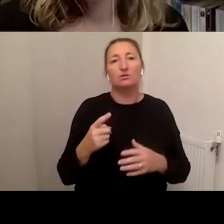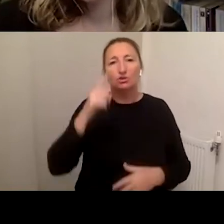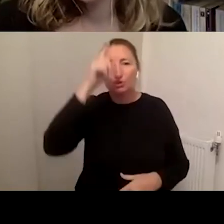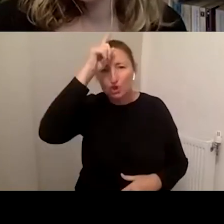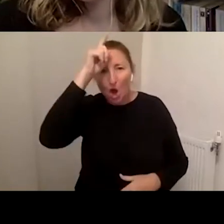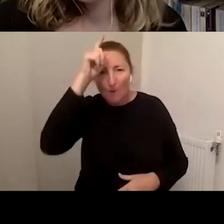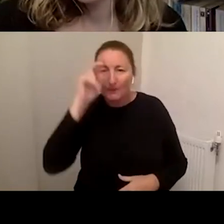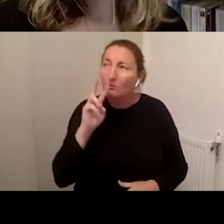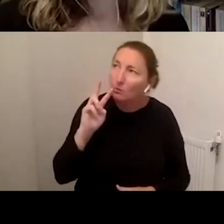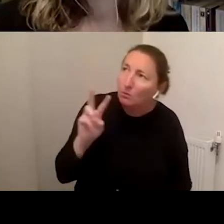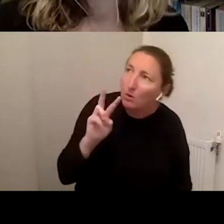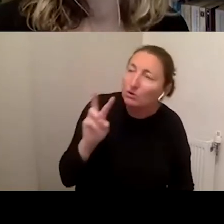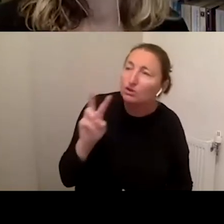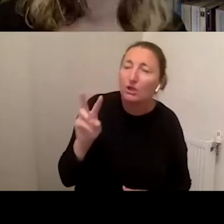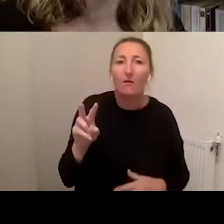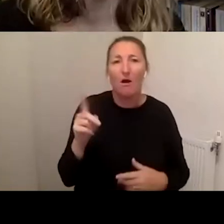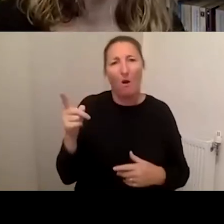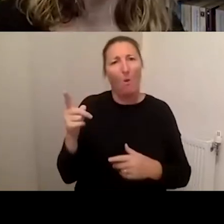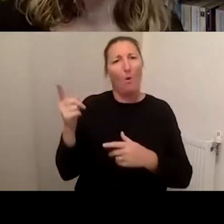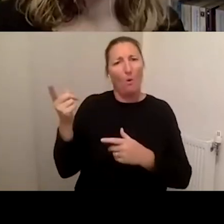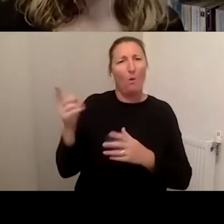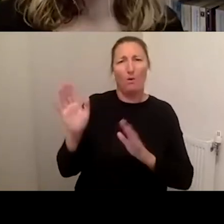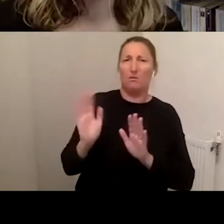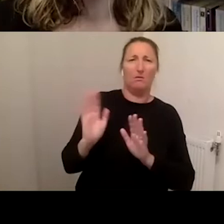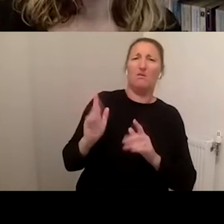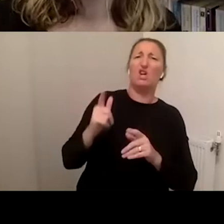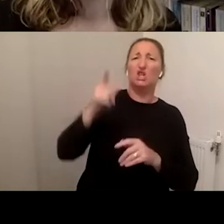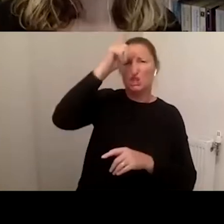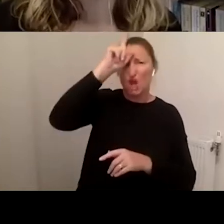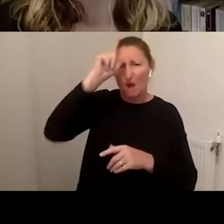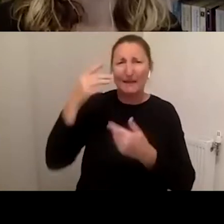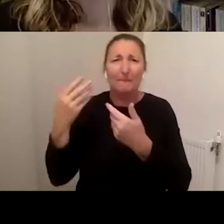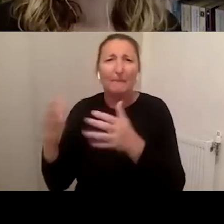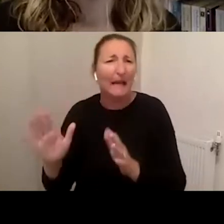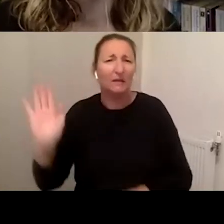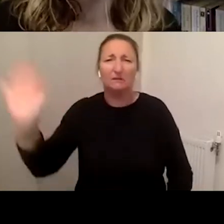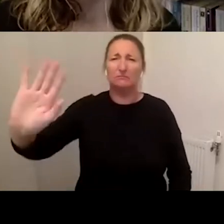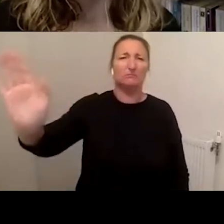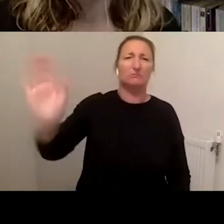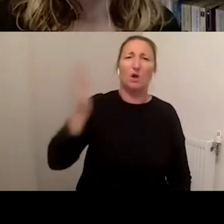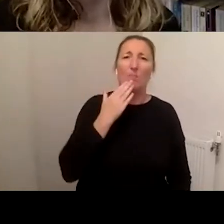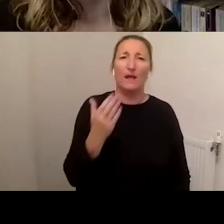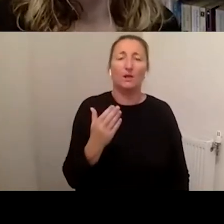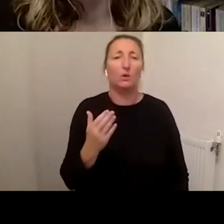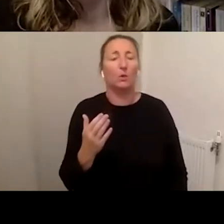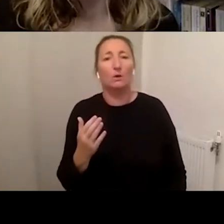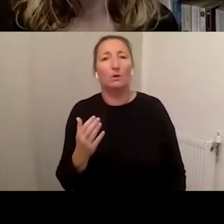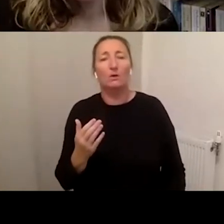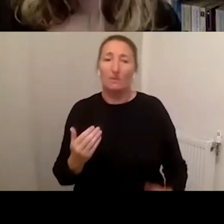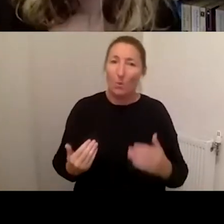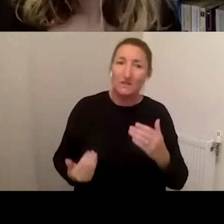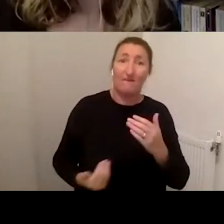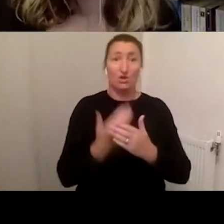us in the UK, oh well, Germany did that, but we shouldn't do this, and we seem to come back again and again every few years of this next big nuclear